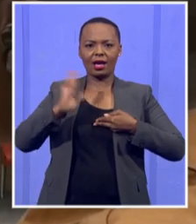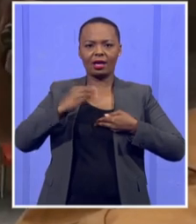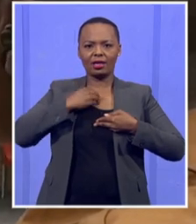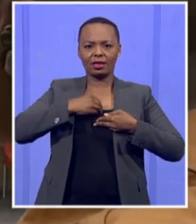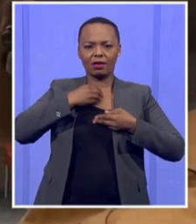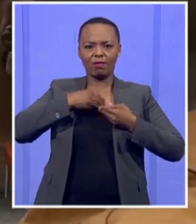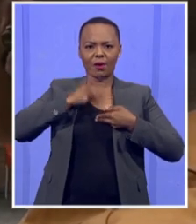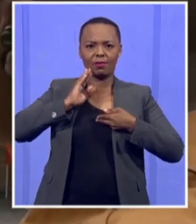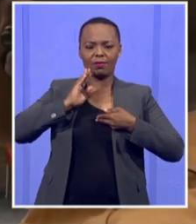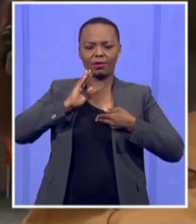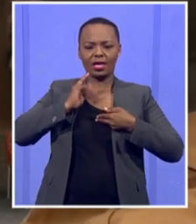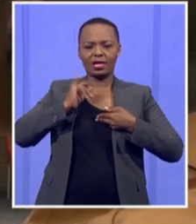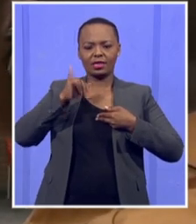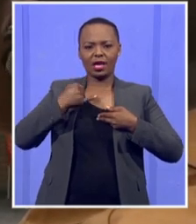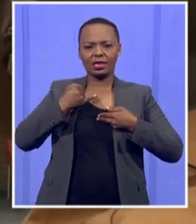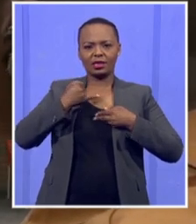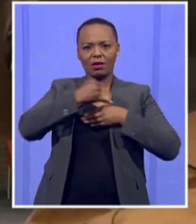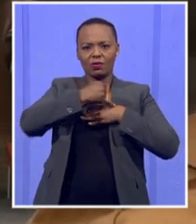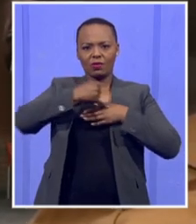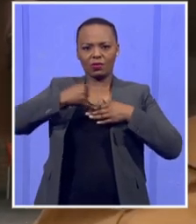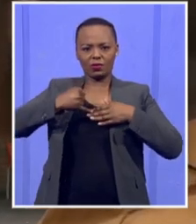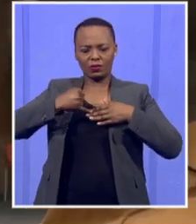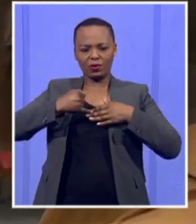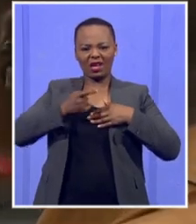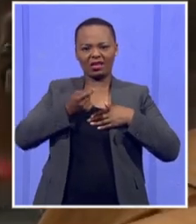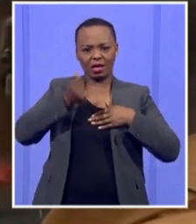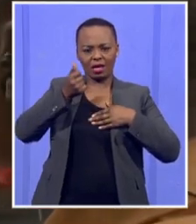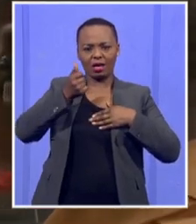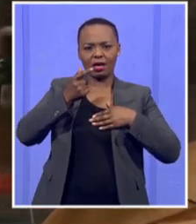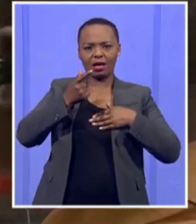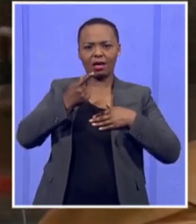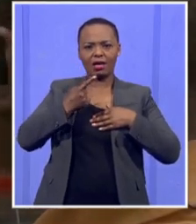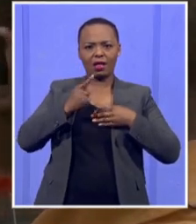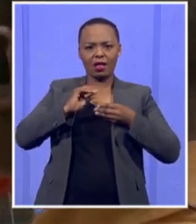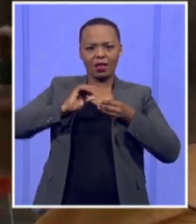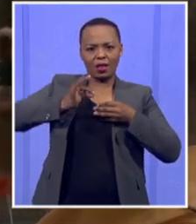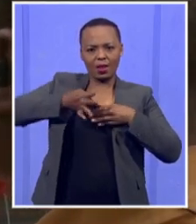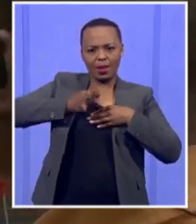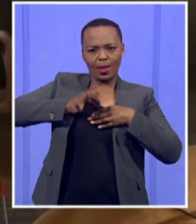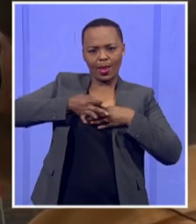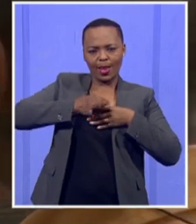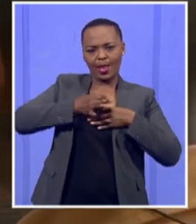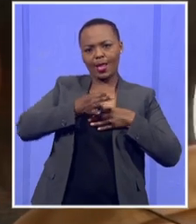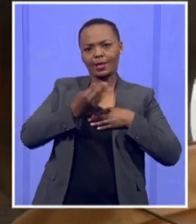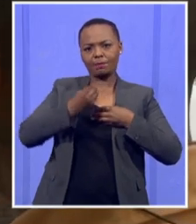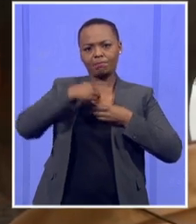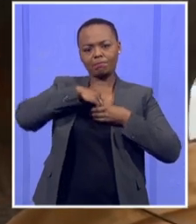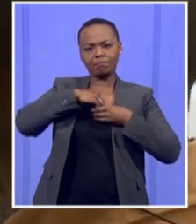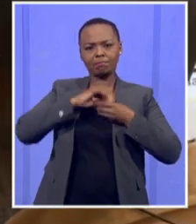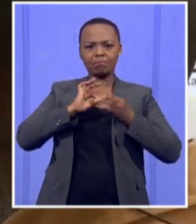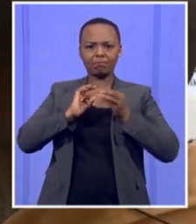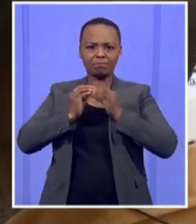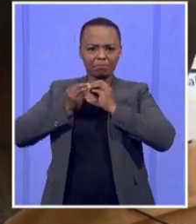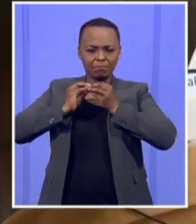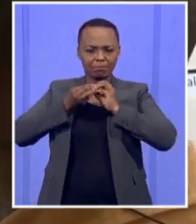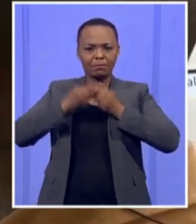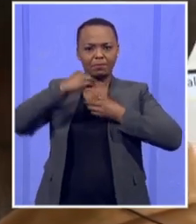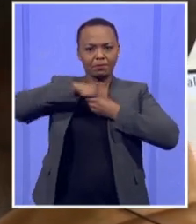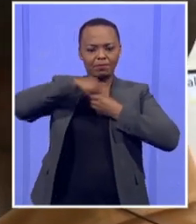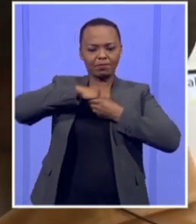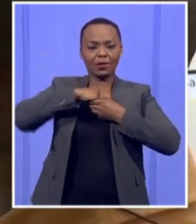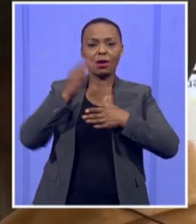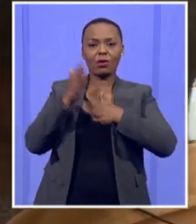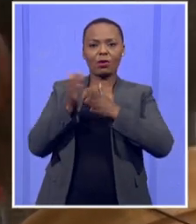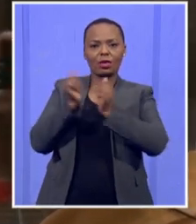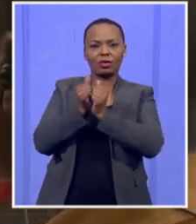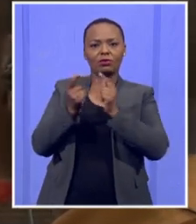do minimal access surgery on them. So that was yesterday surgery. I had colleagues of mine coming from